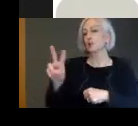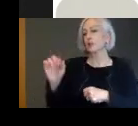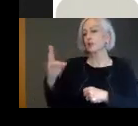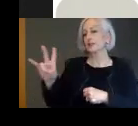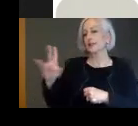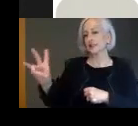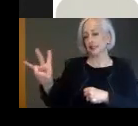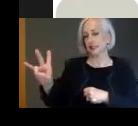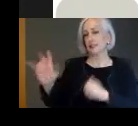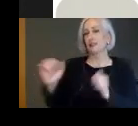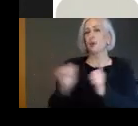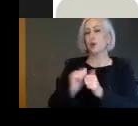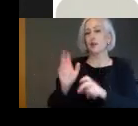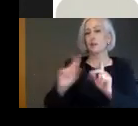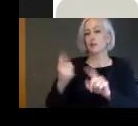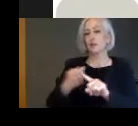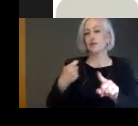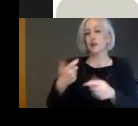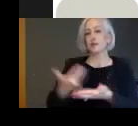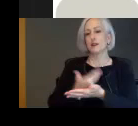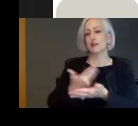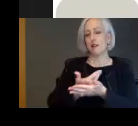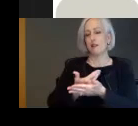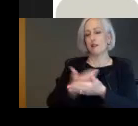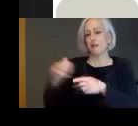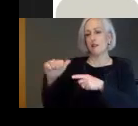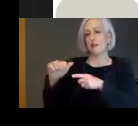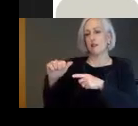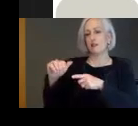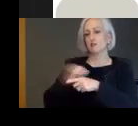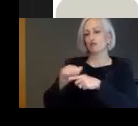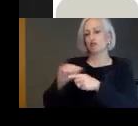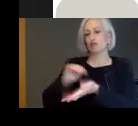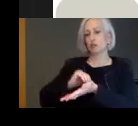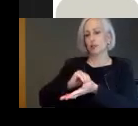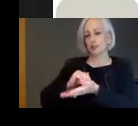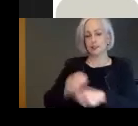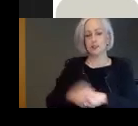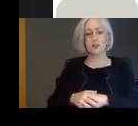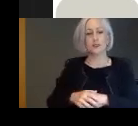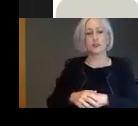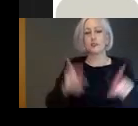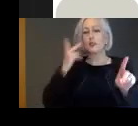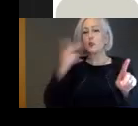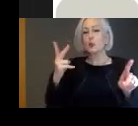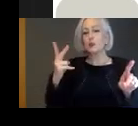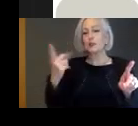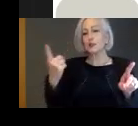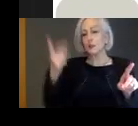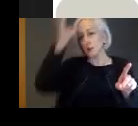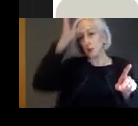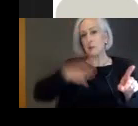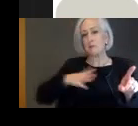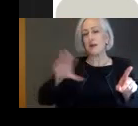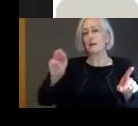residents. And the thing I like to notice thinking about these is that now there is Moses, one of the,